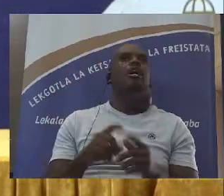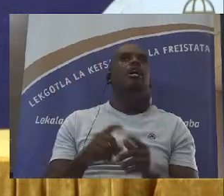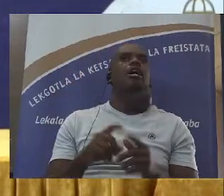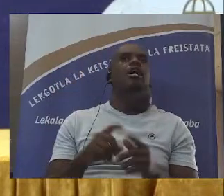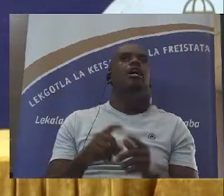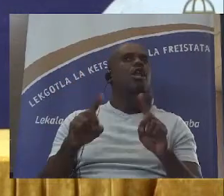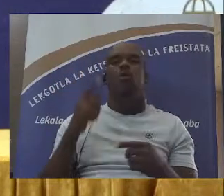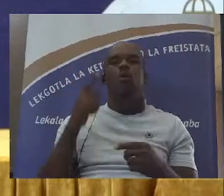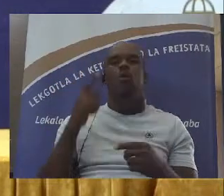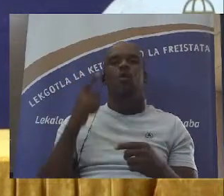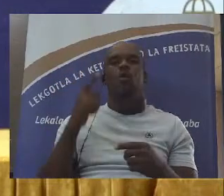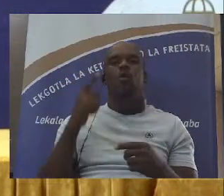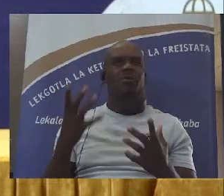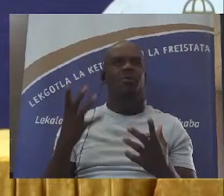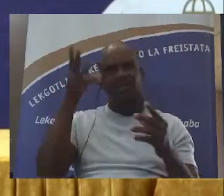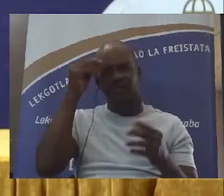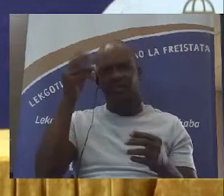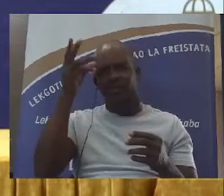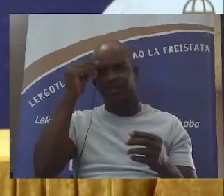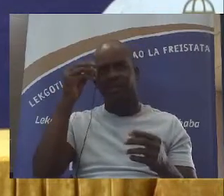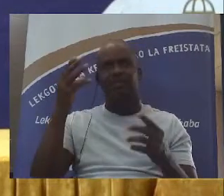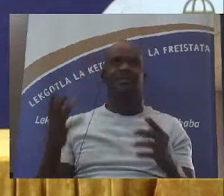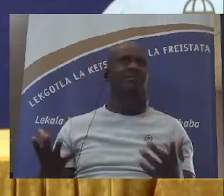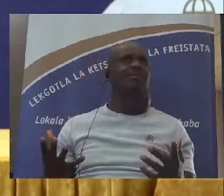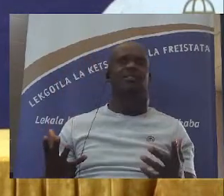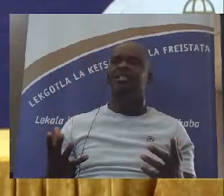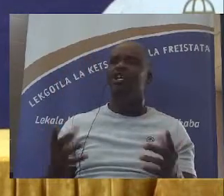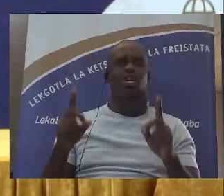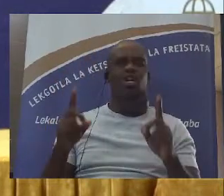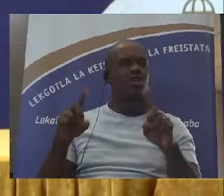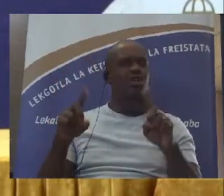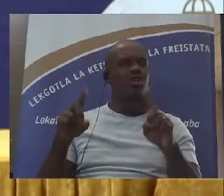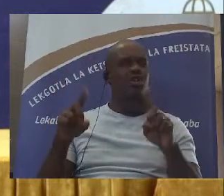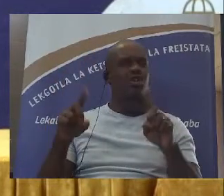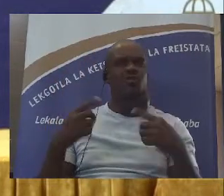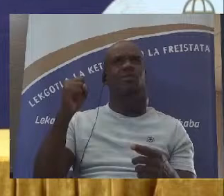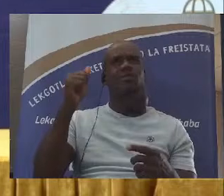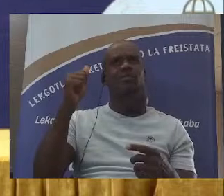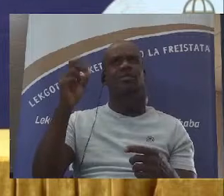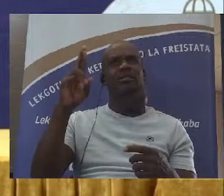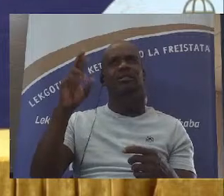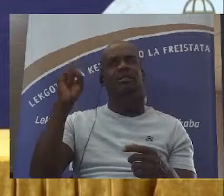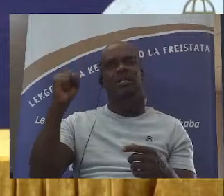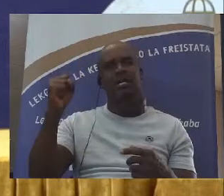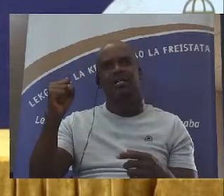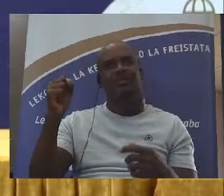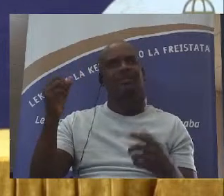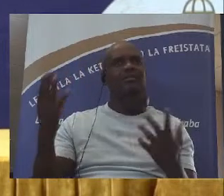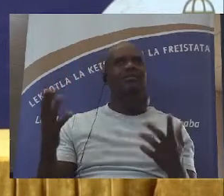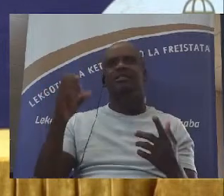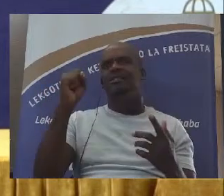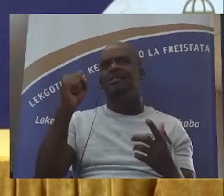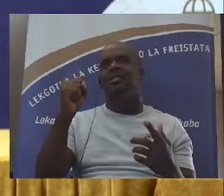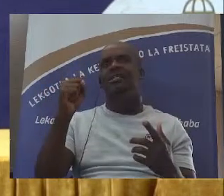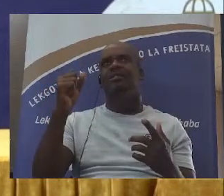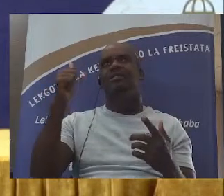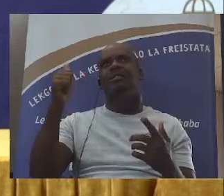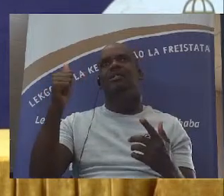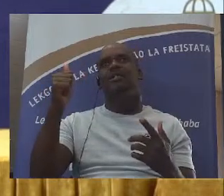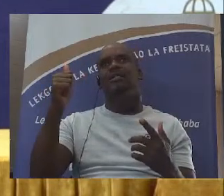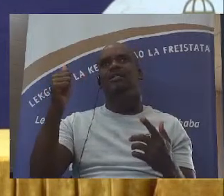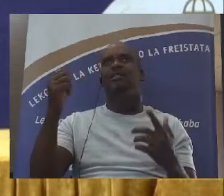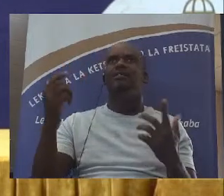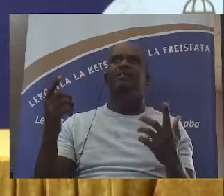evidence information, not from SARS, not from Statistics South Africa, on asset value. We don't